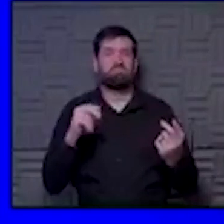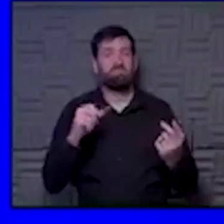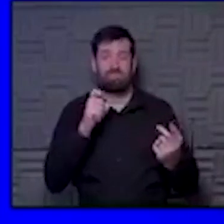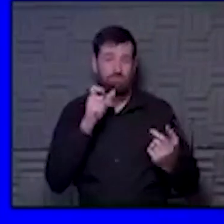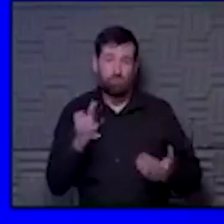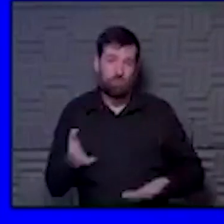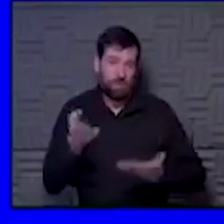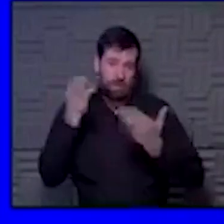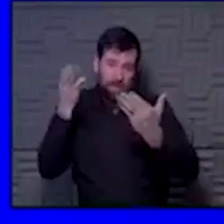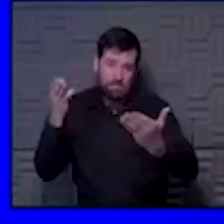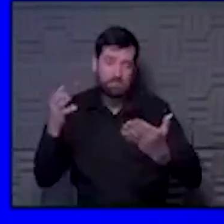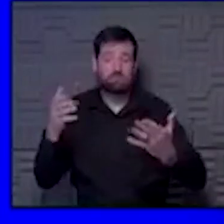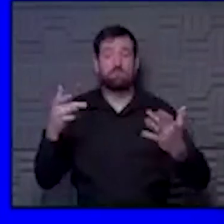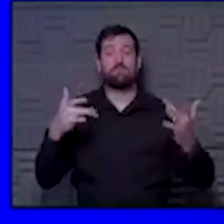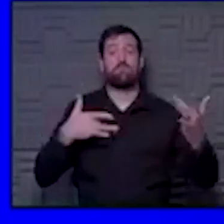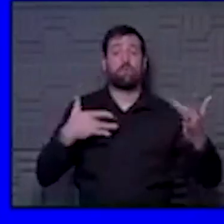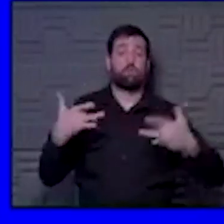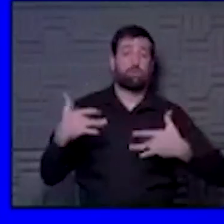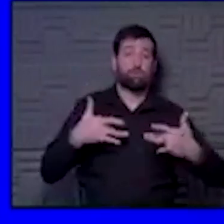You know, the concern is,